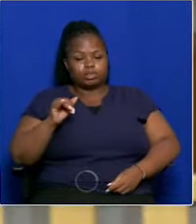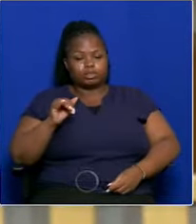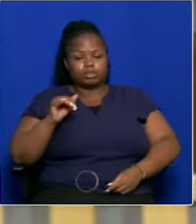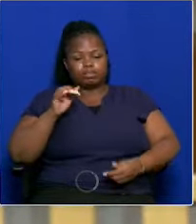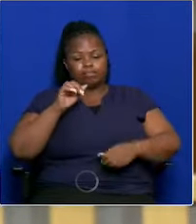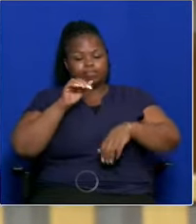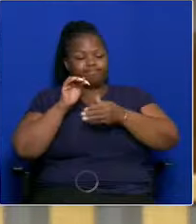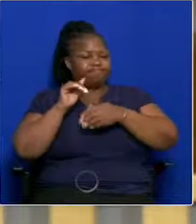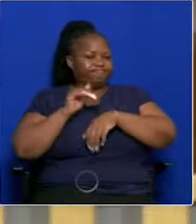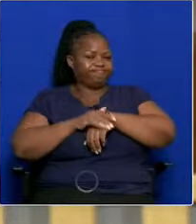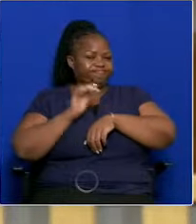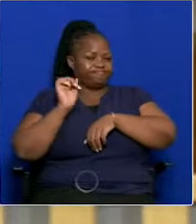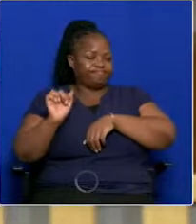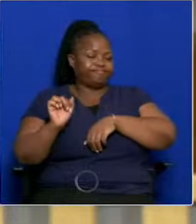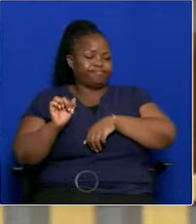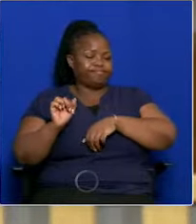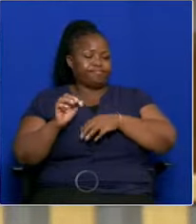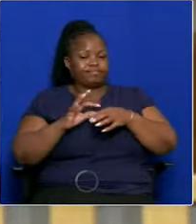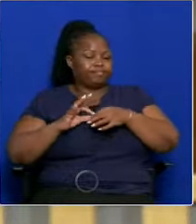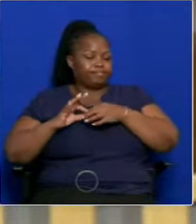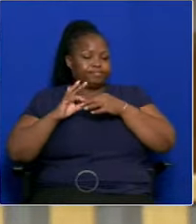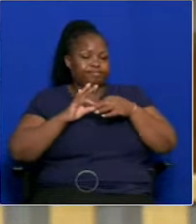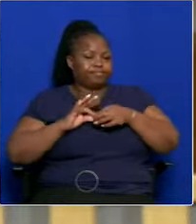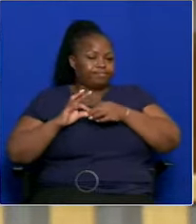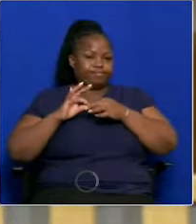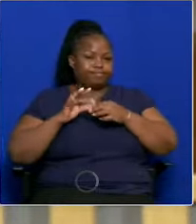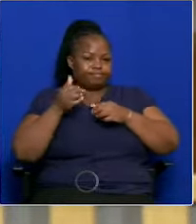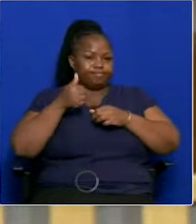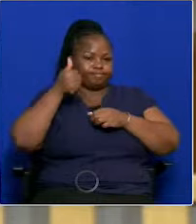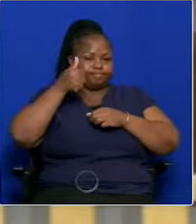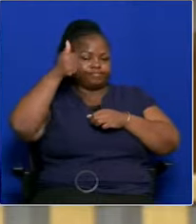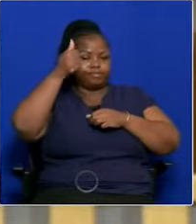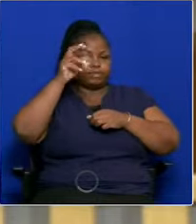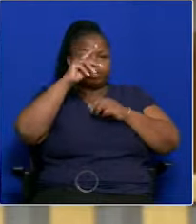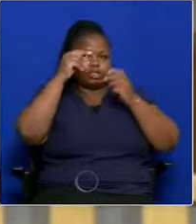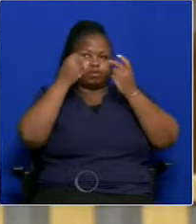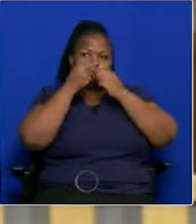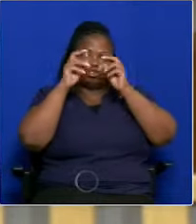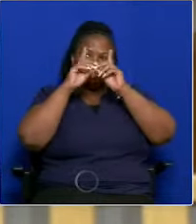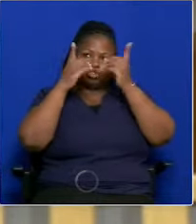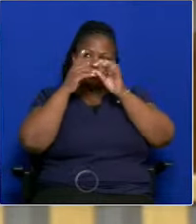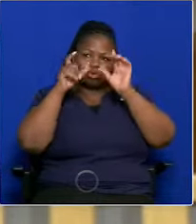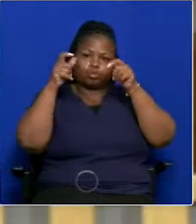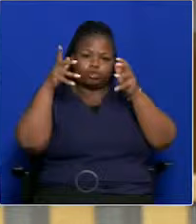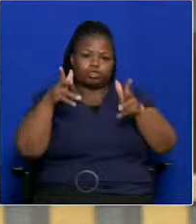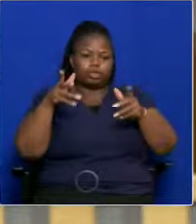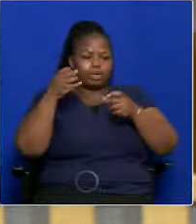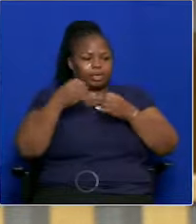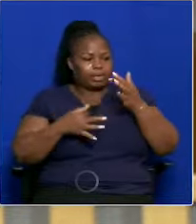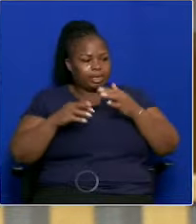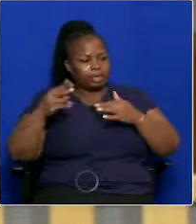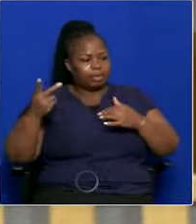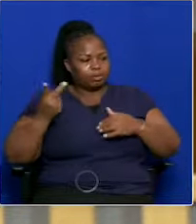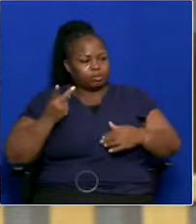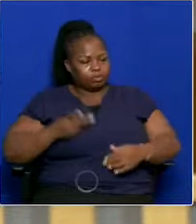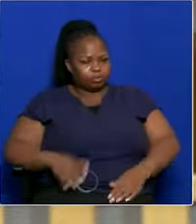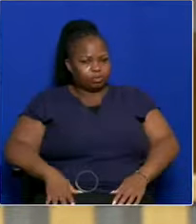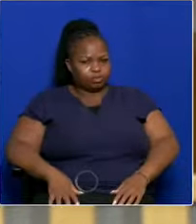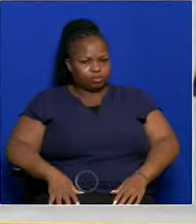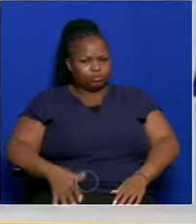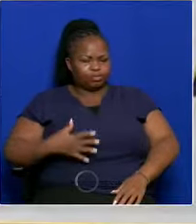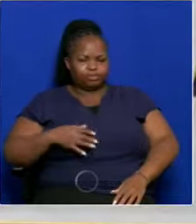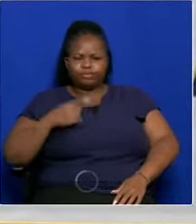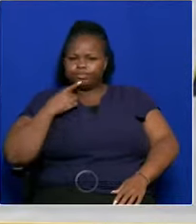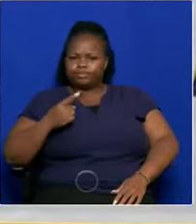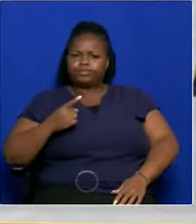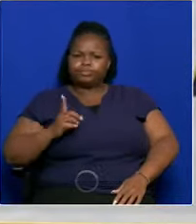close superior, the Deputy National Commissioner, and others. What do you say to that, if that is put